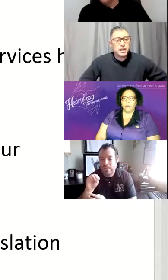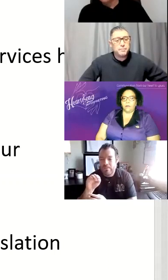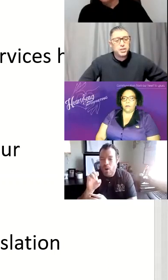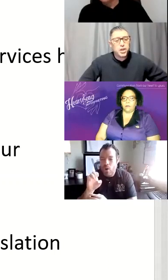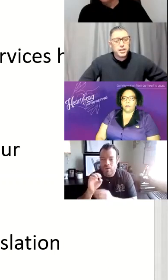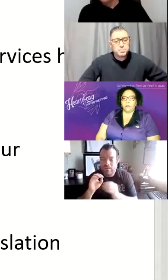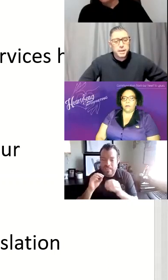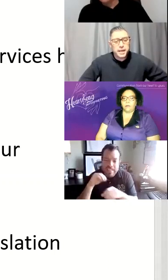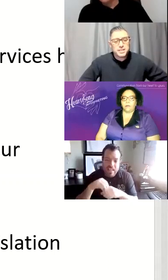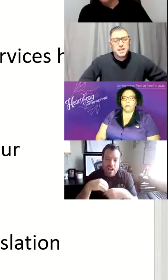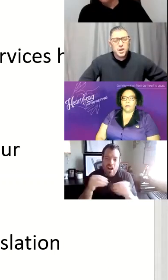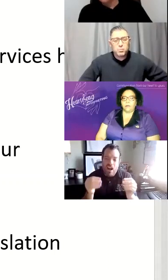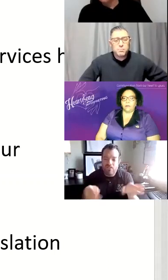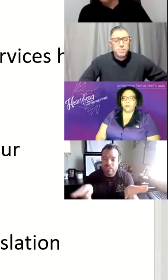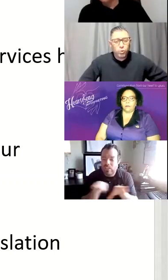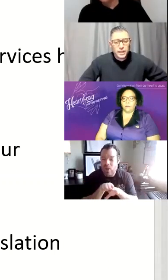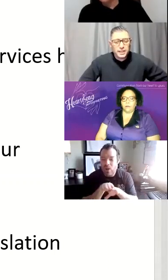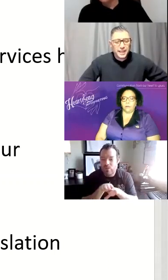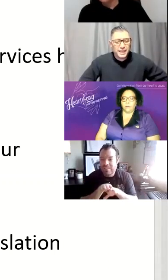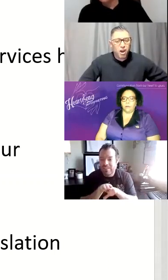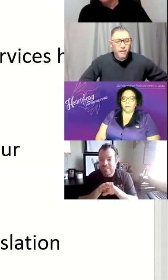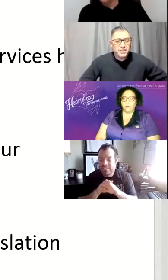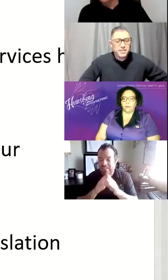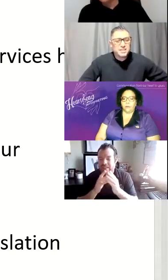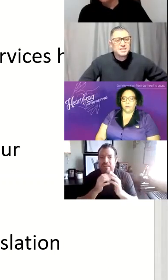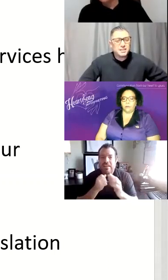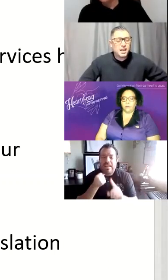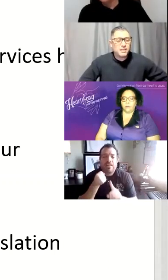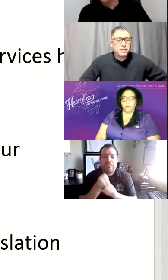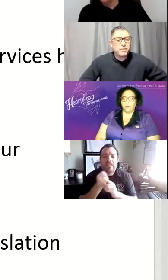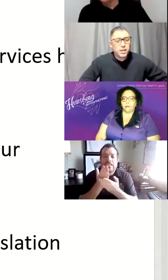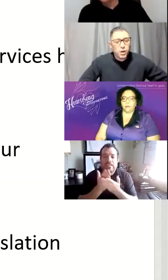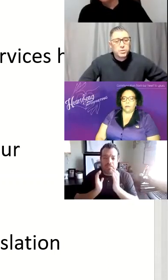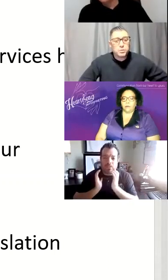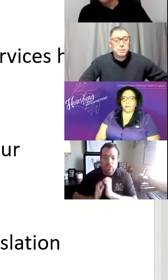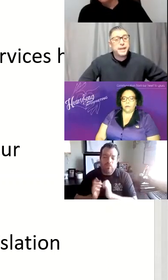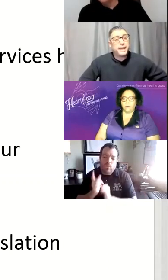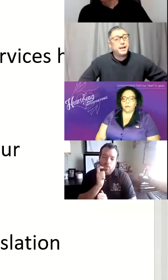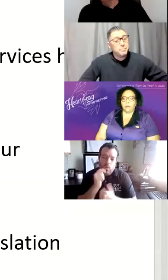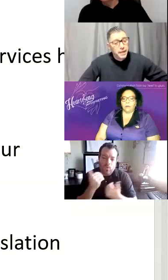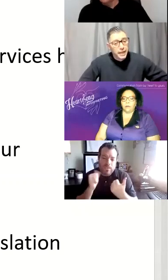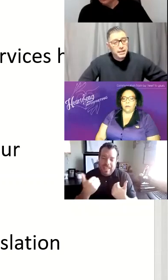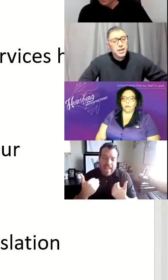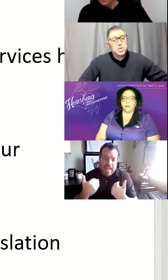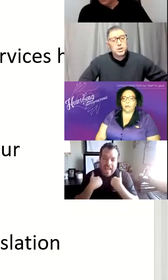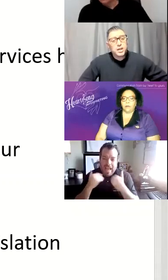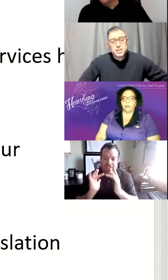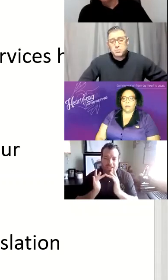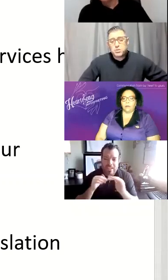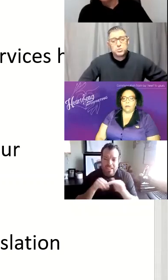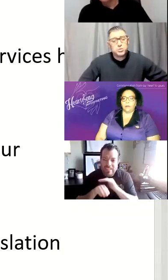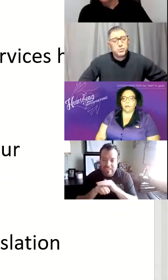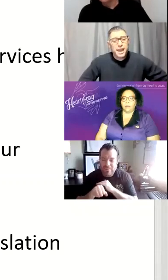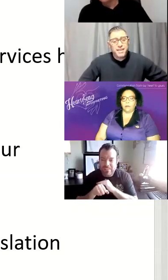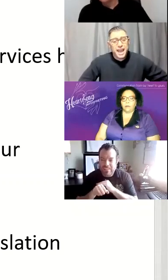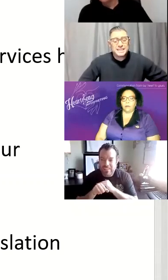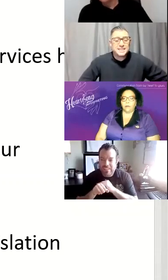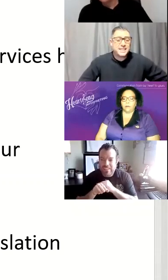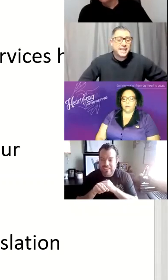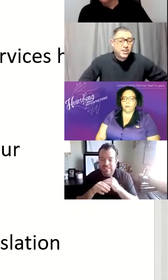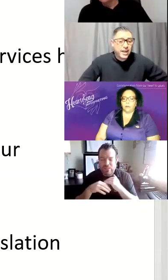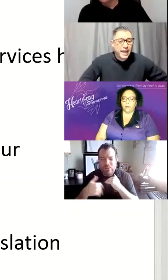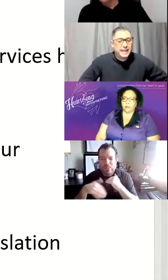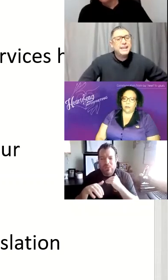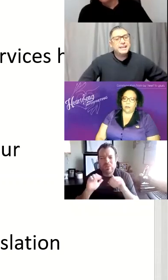changed. Knowledge-based remotely, like in offices, a lot of them have closed, so people can't come in. So our customers who don't have access